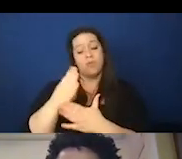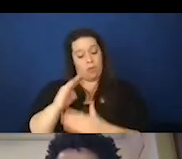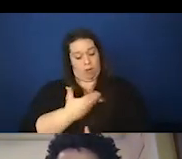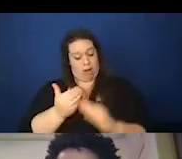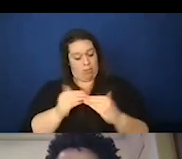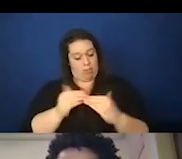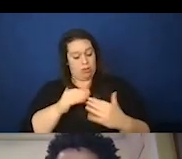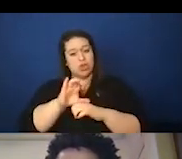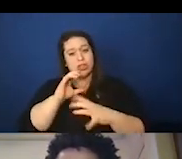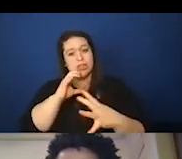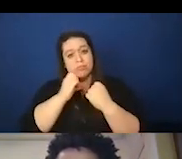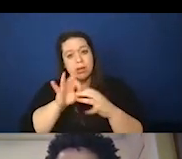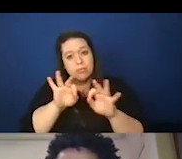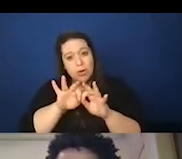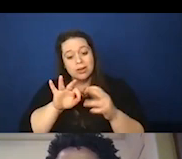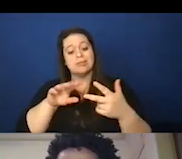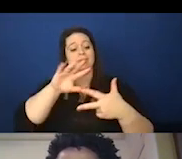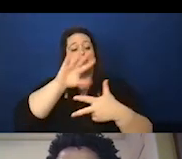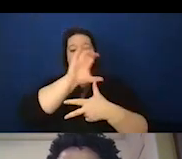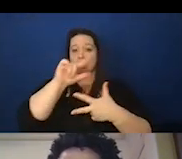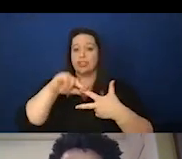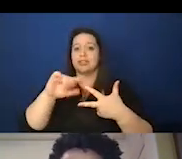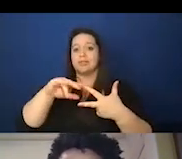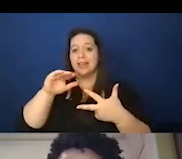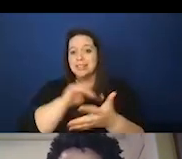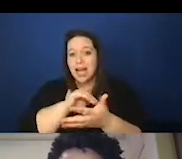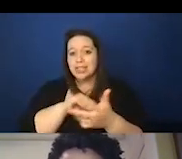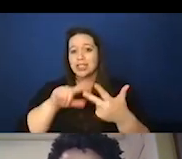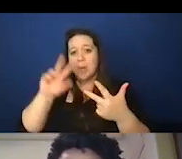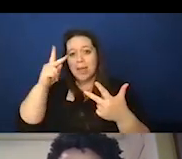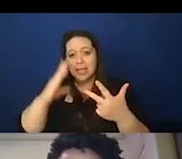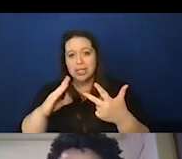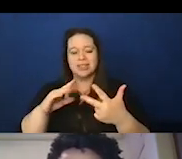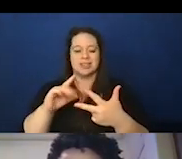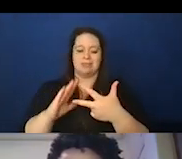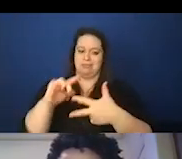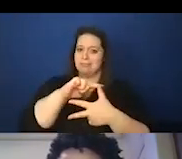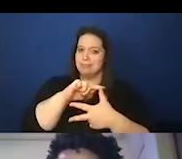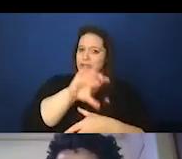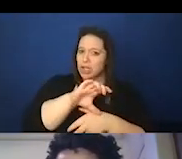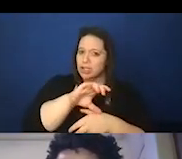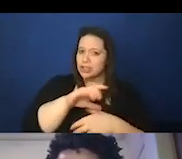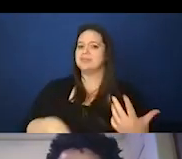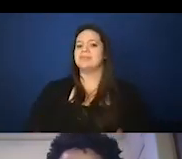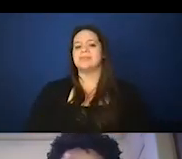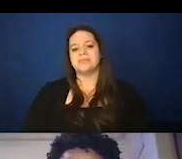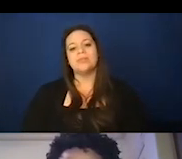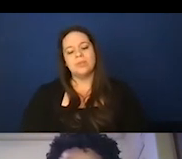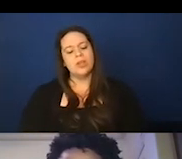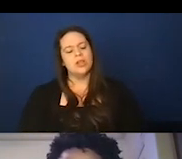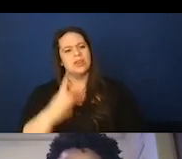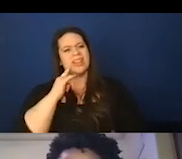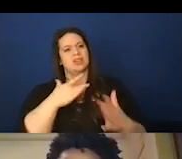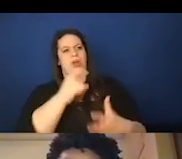communities, doctors are second, politicians are third. So if they start to see that kind of a trend, it works. And I